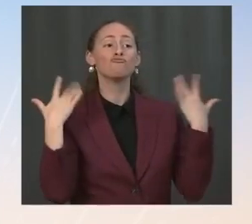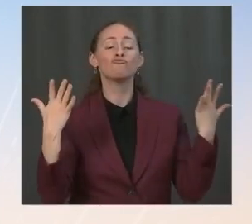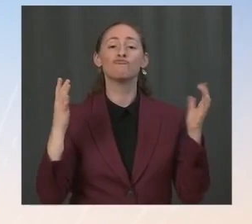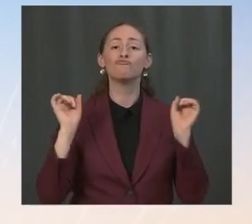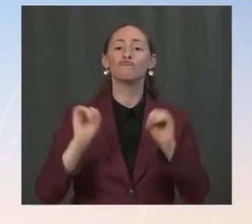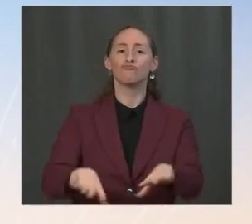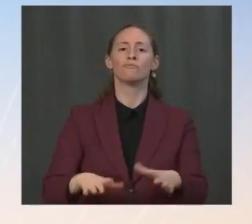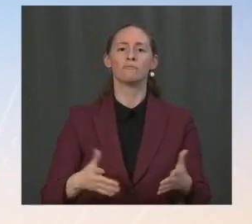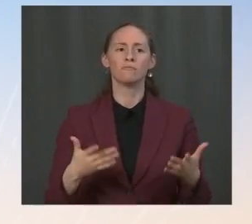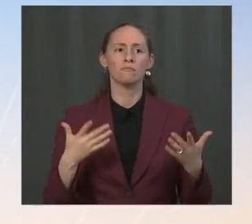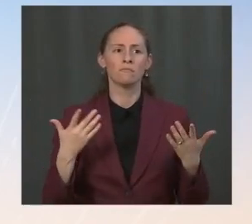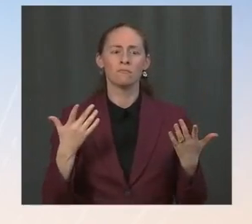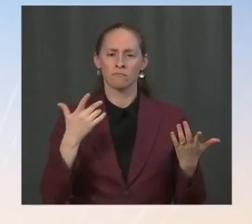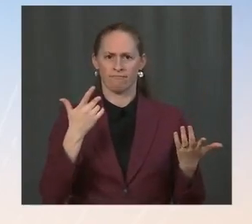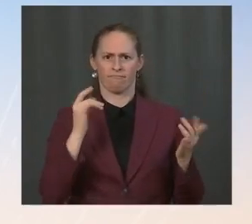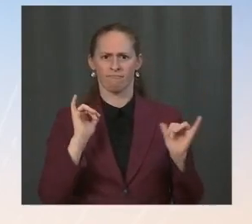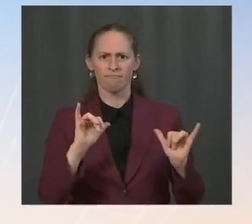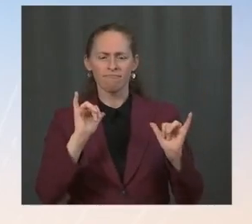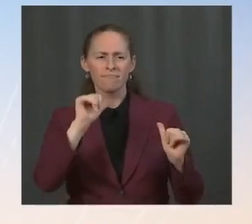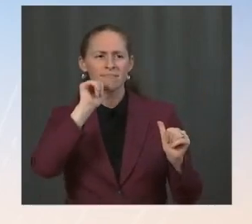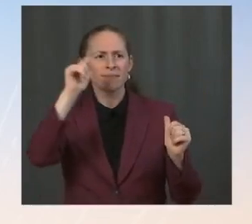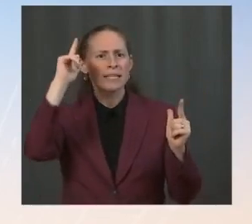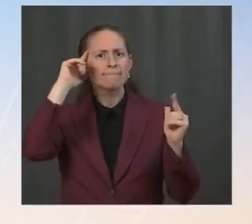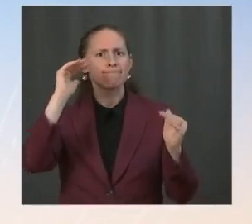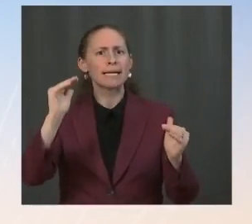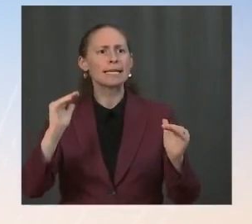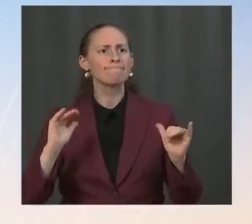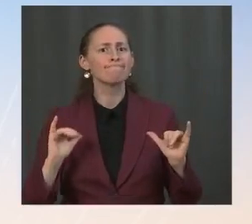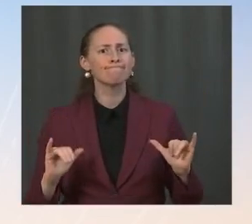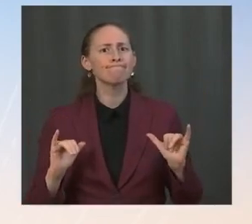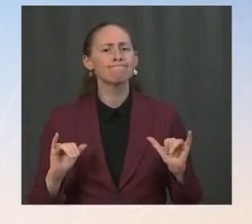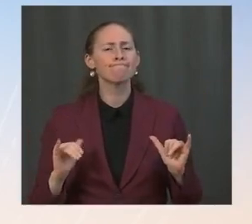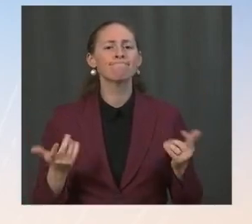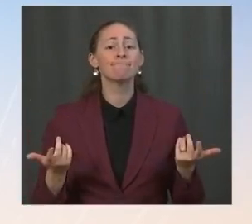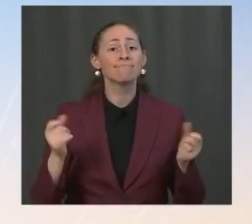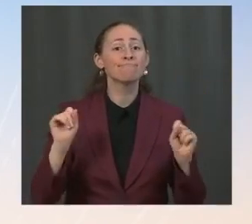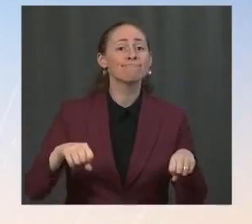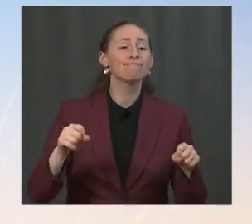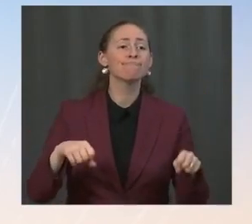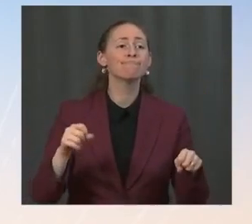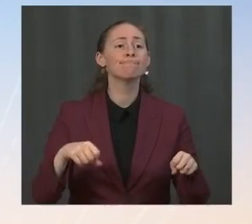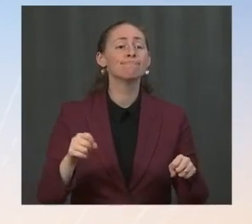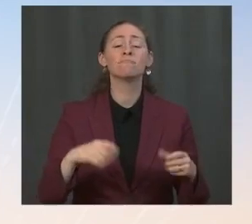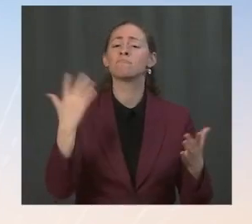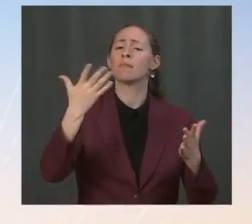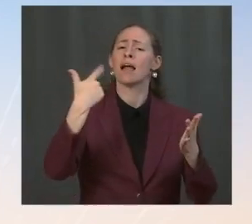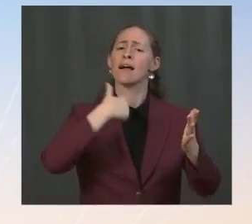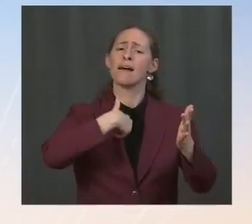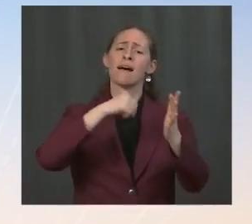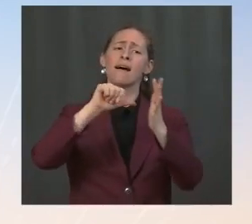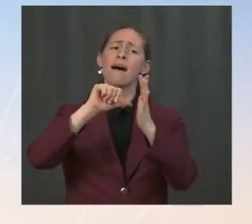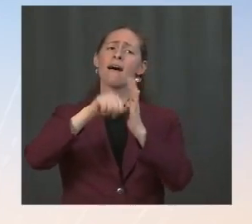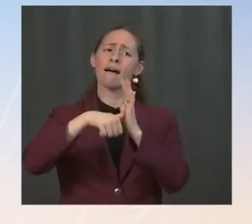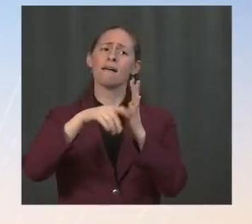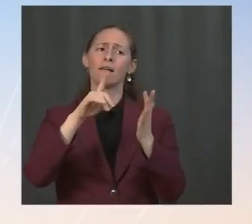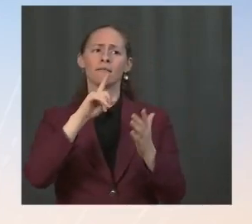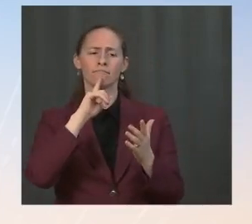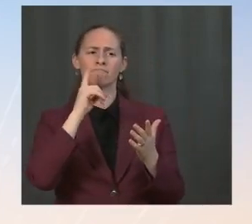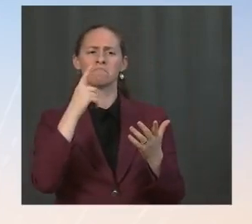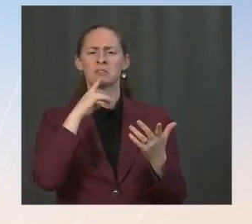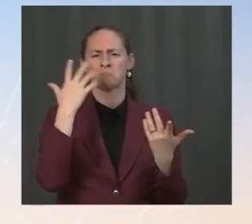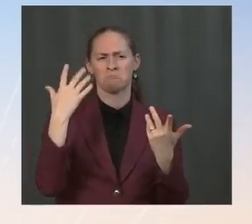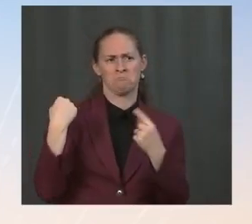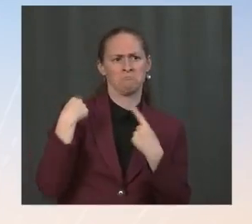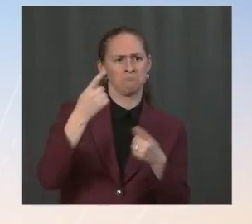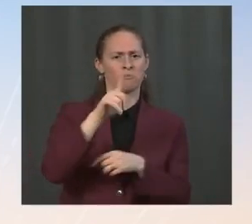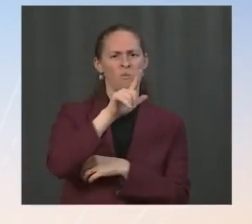not what we anticipated in that timeline. That is true. What I will say and reiterate again is that within 24 to 48 hours, we had secured the airport,